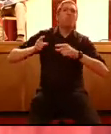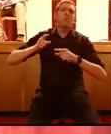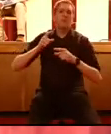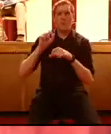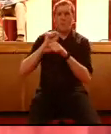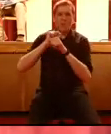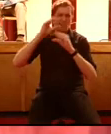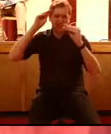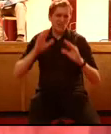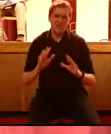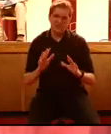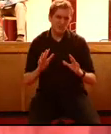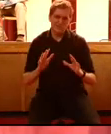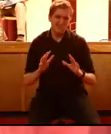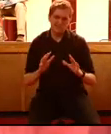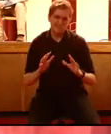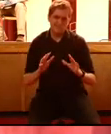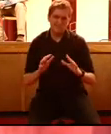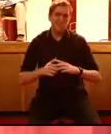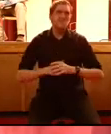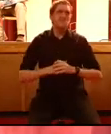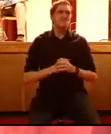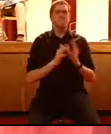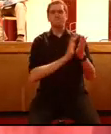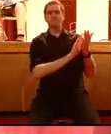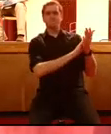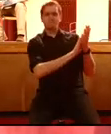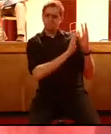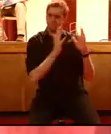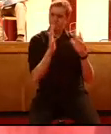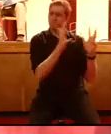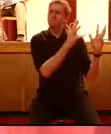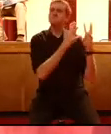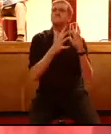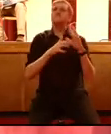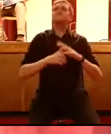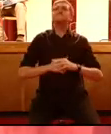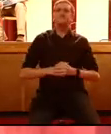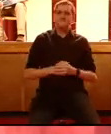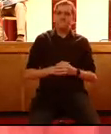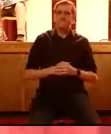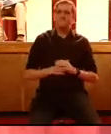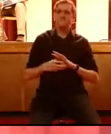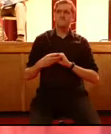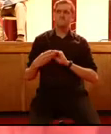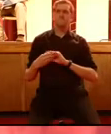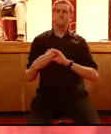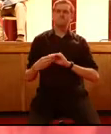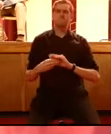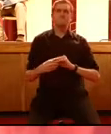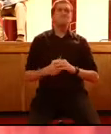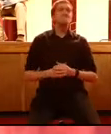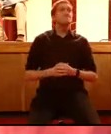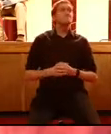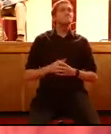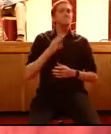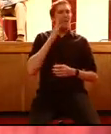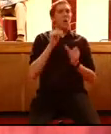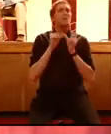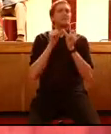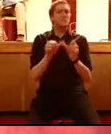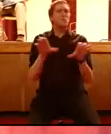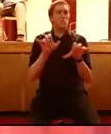working out, I will hold them accountable, and I have held them accountable. And I will continue to do